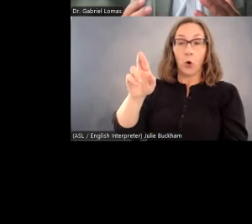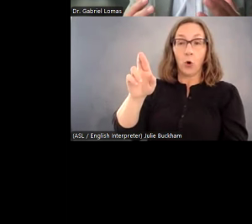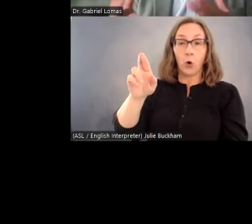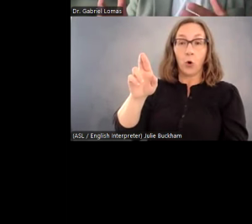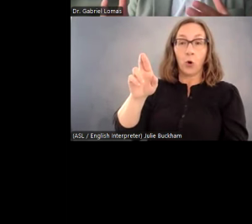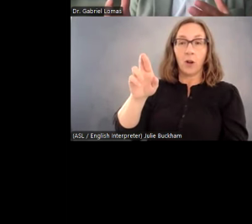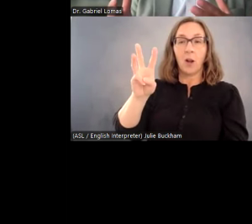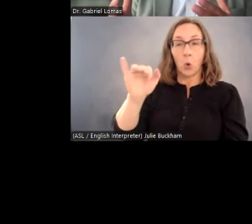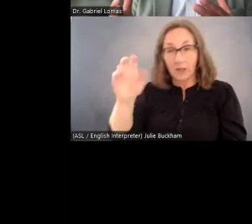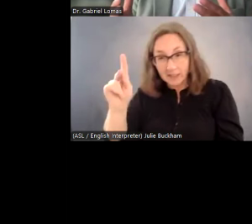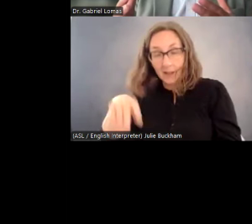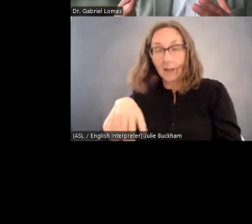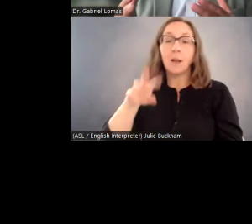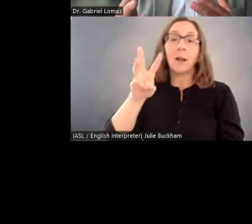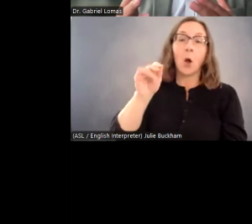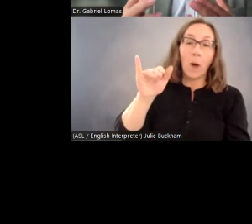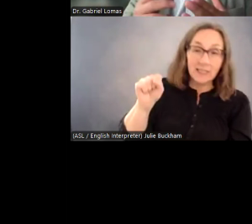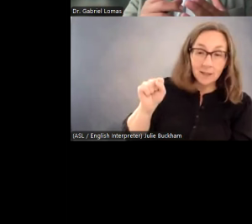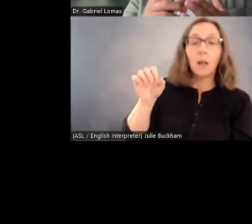the WISC and the WAIS both have some